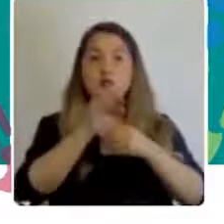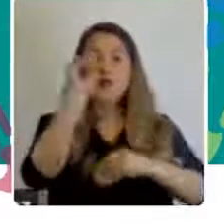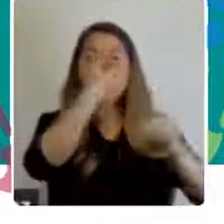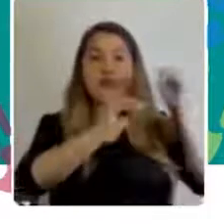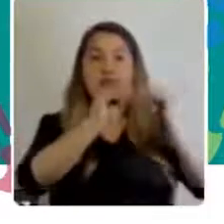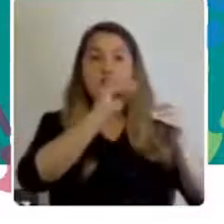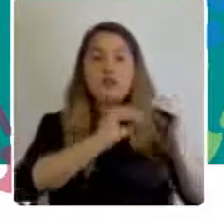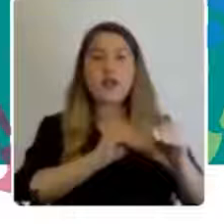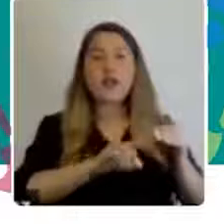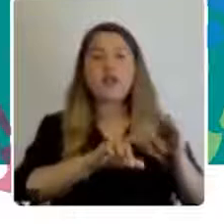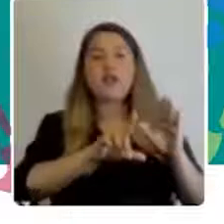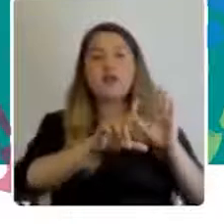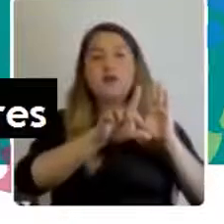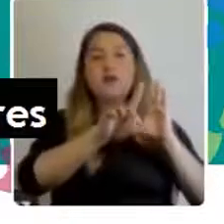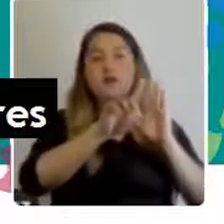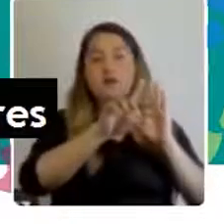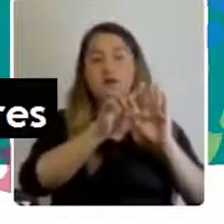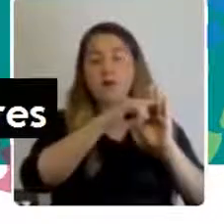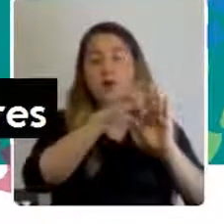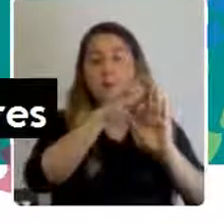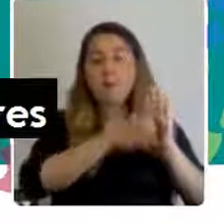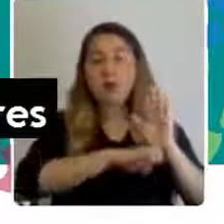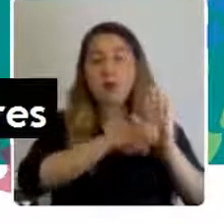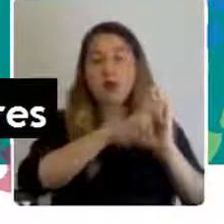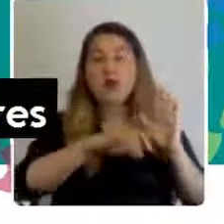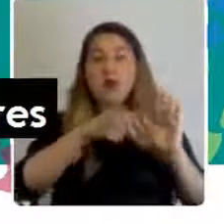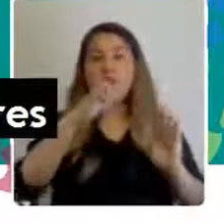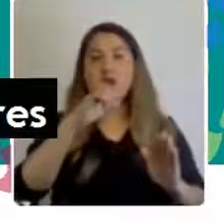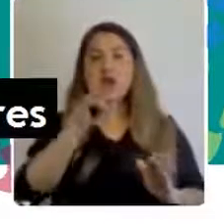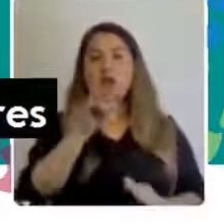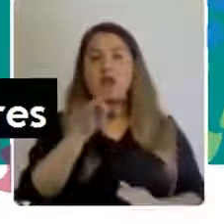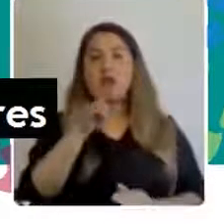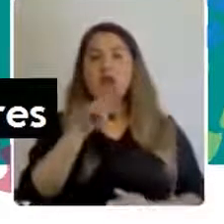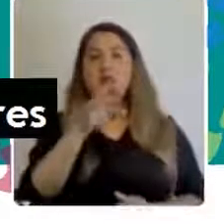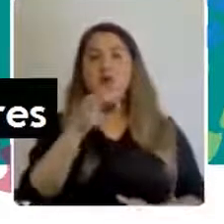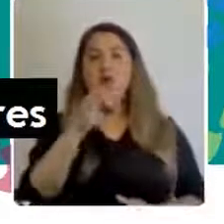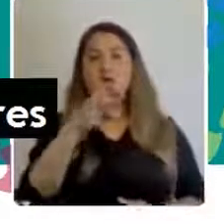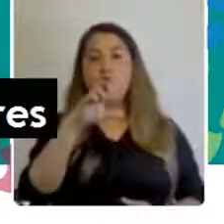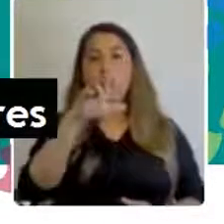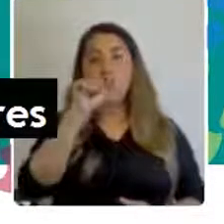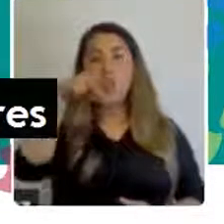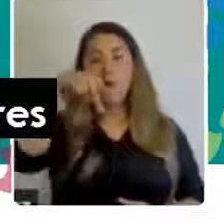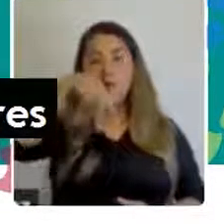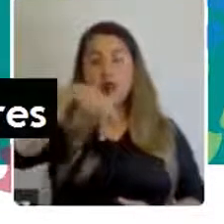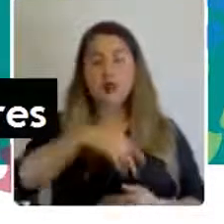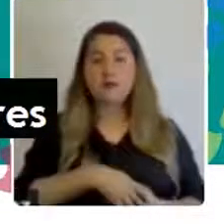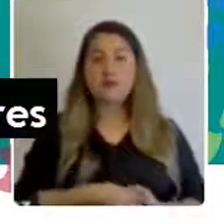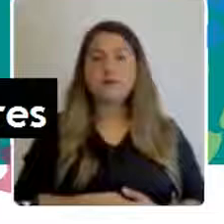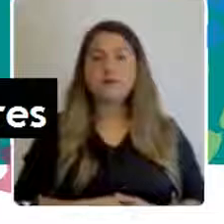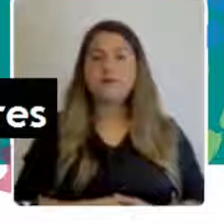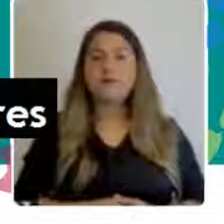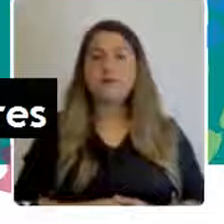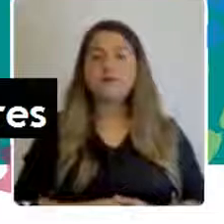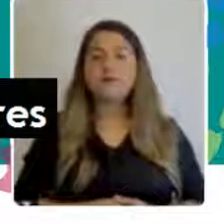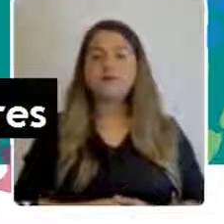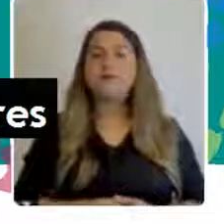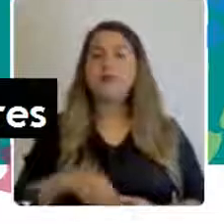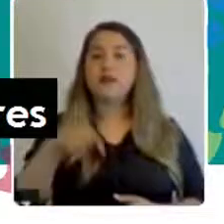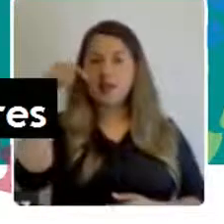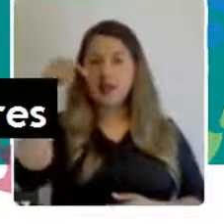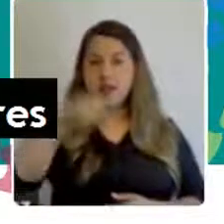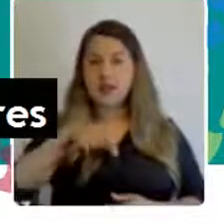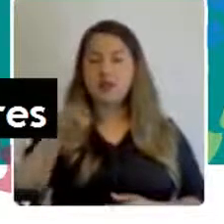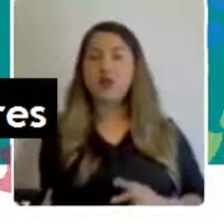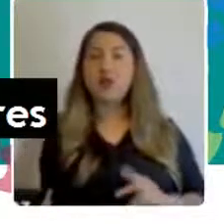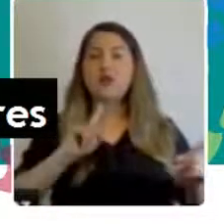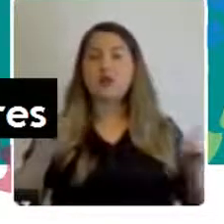been created by and coordinated by myself with my collaborators and